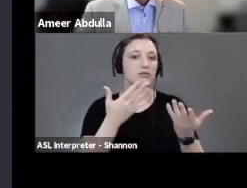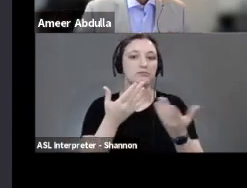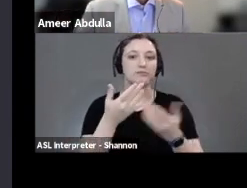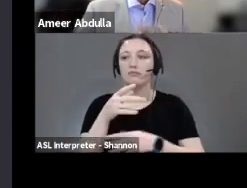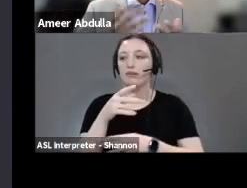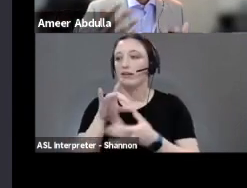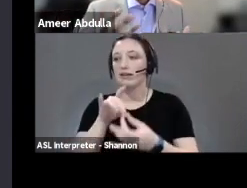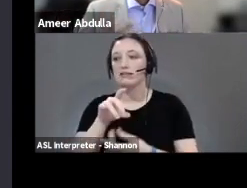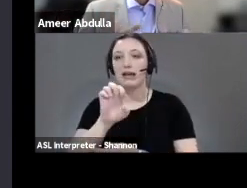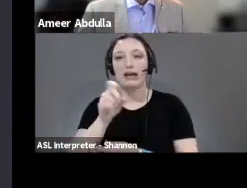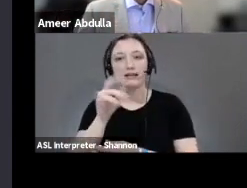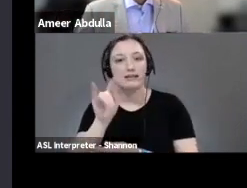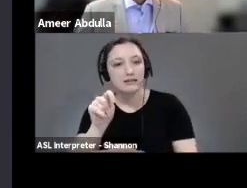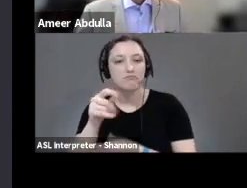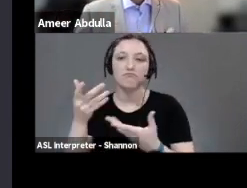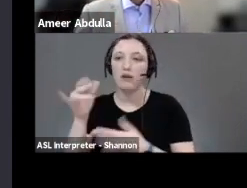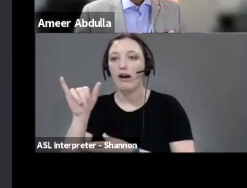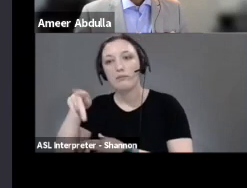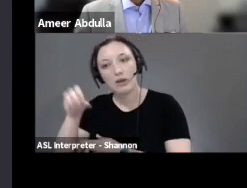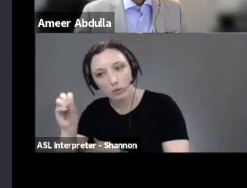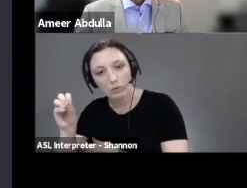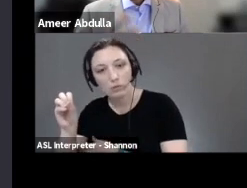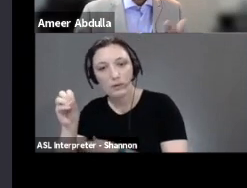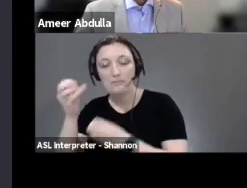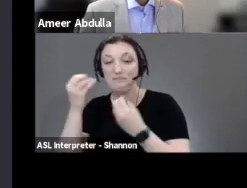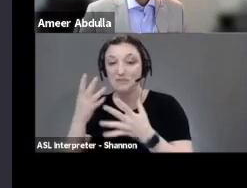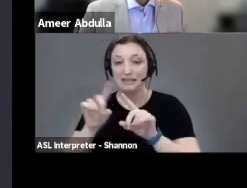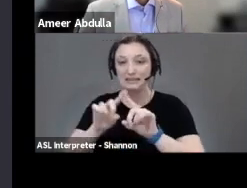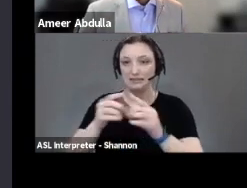IPO, there are these exemptions that exist. It's about